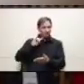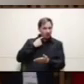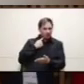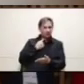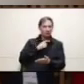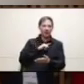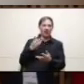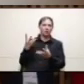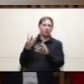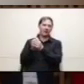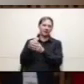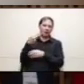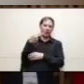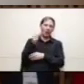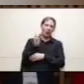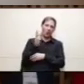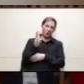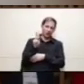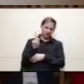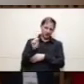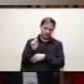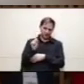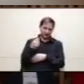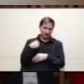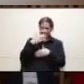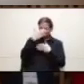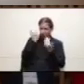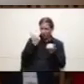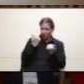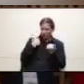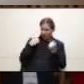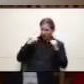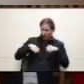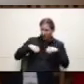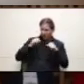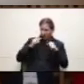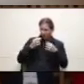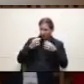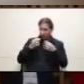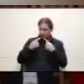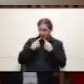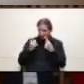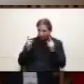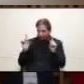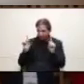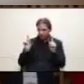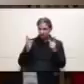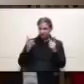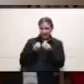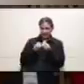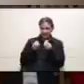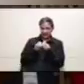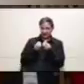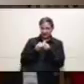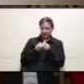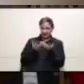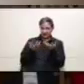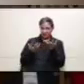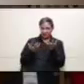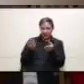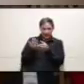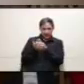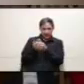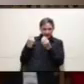Hawks. If I don't know whether I'm allowed to, I don't want to disclose things because the case is